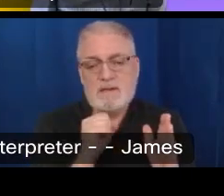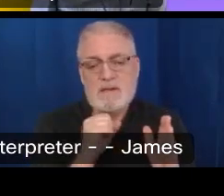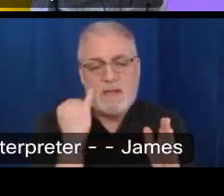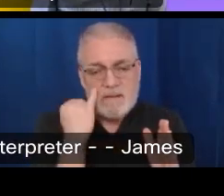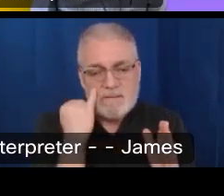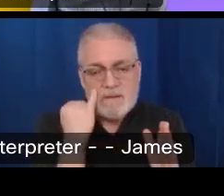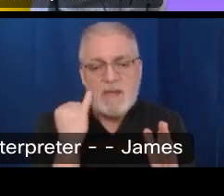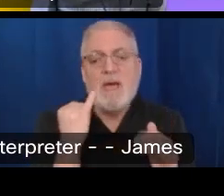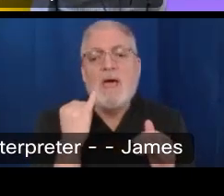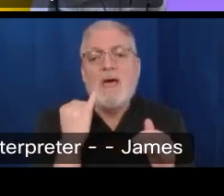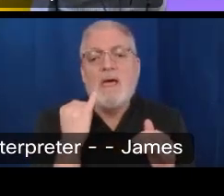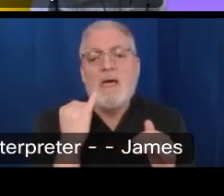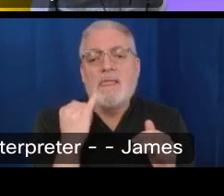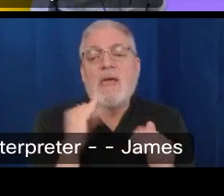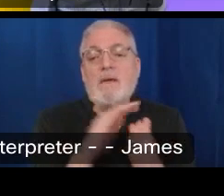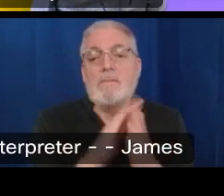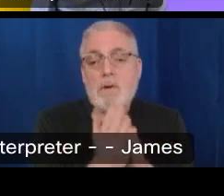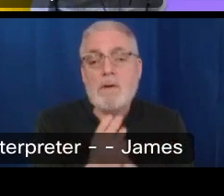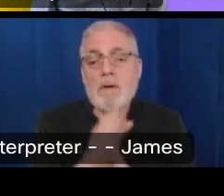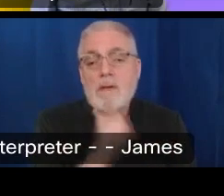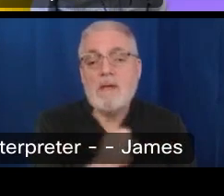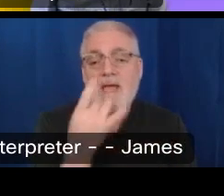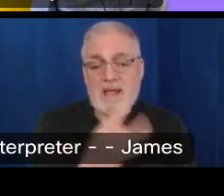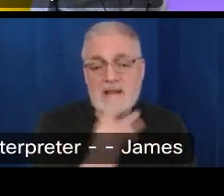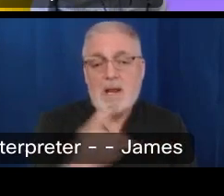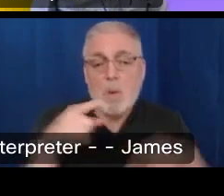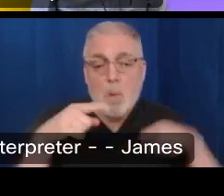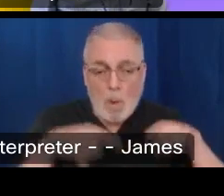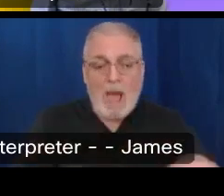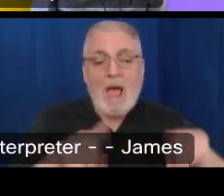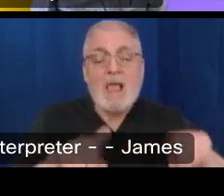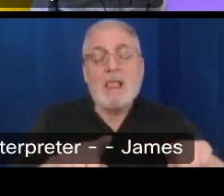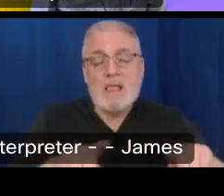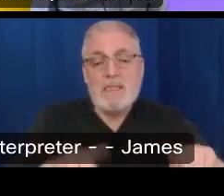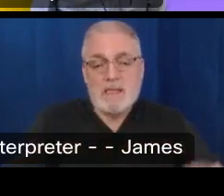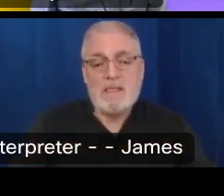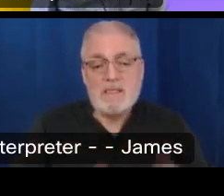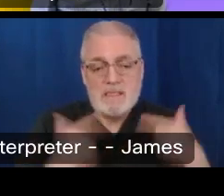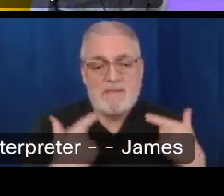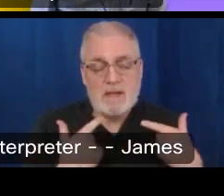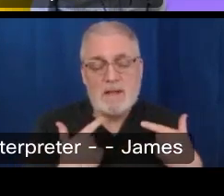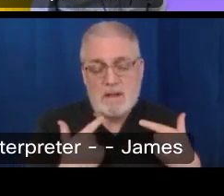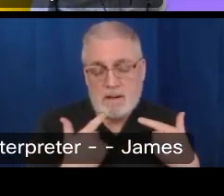can continue to be served until 19. And then also their families and caregivers are served.